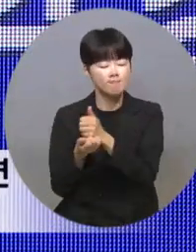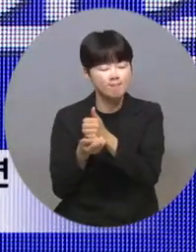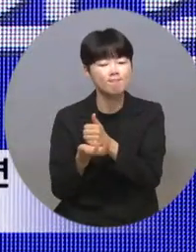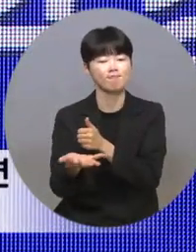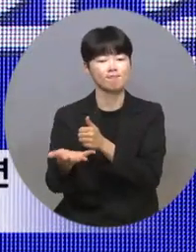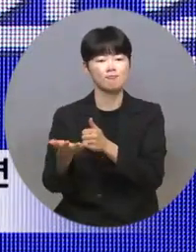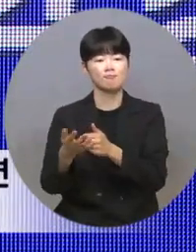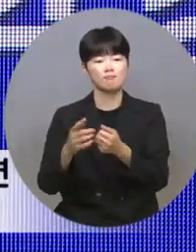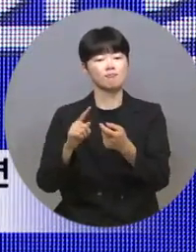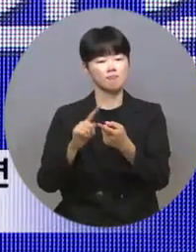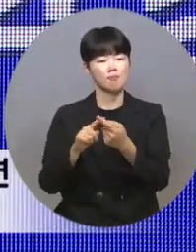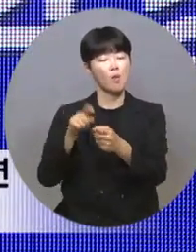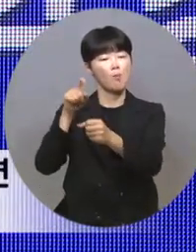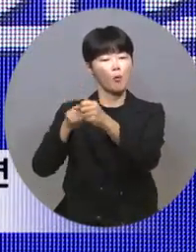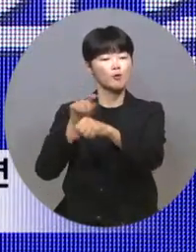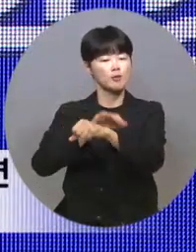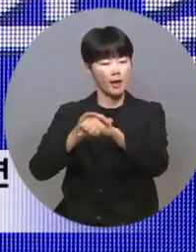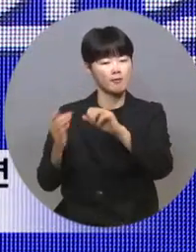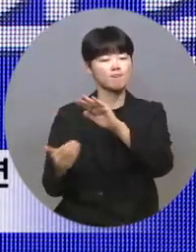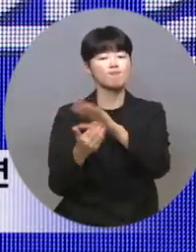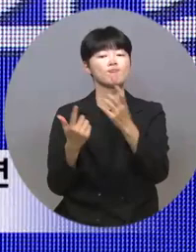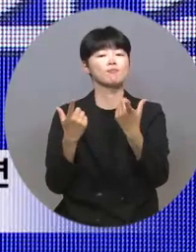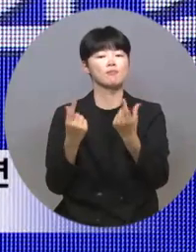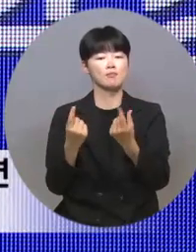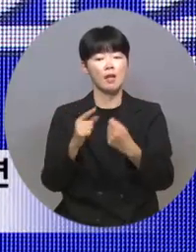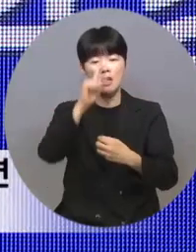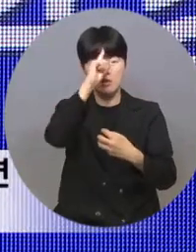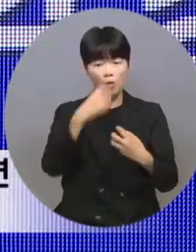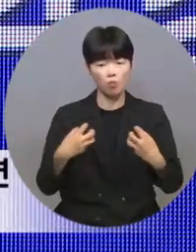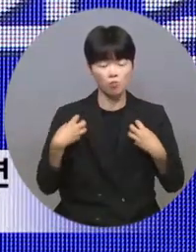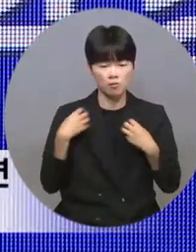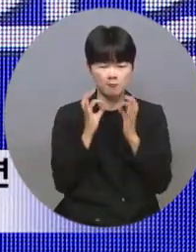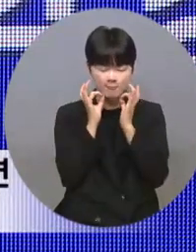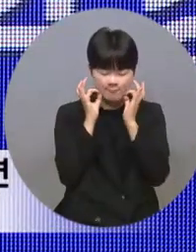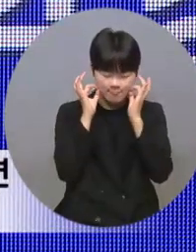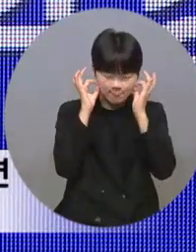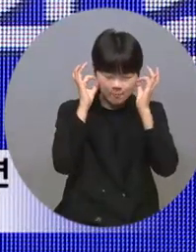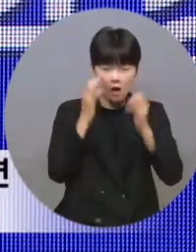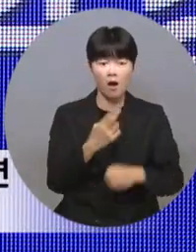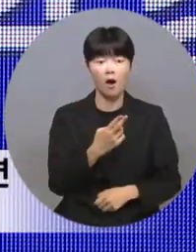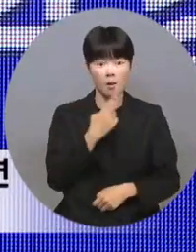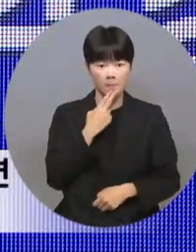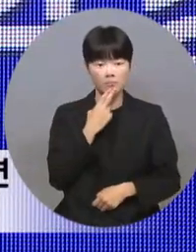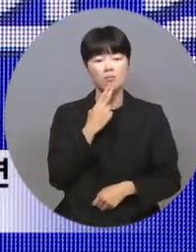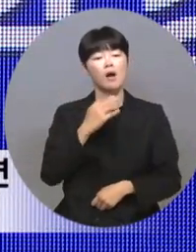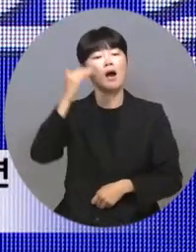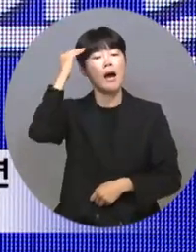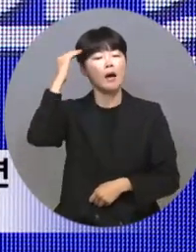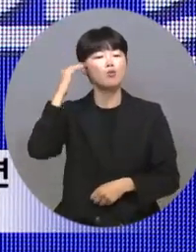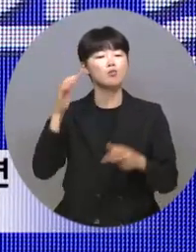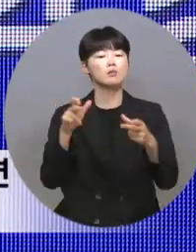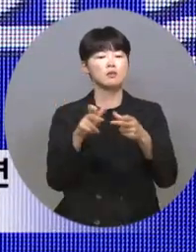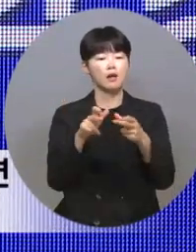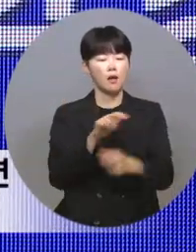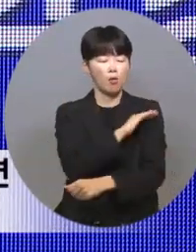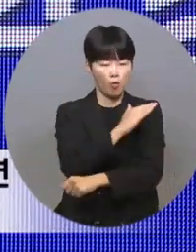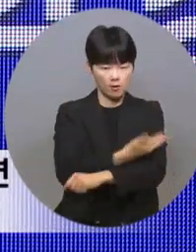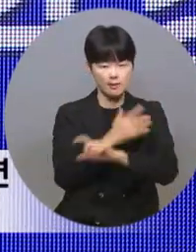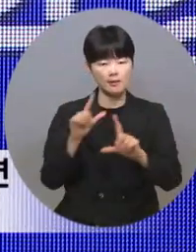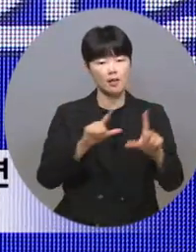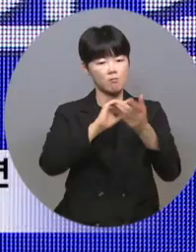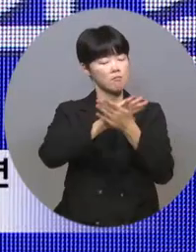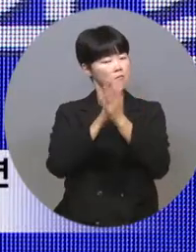you at the federal government, the provincial government, and the city government. Your commitment will make an amazing difference to advancing the